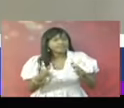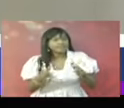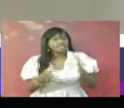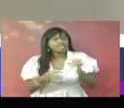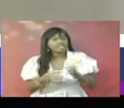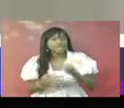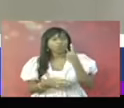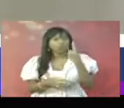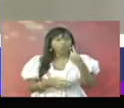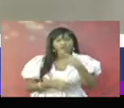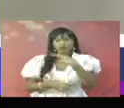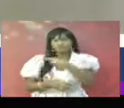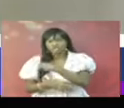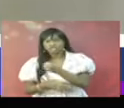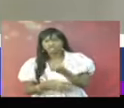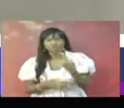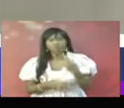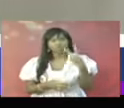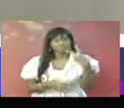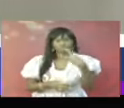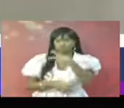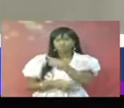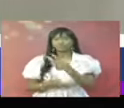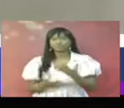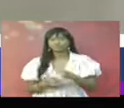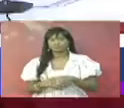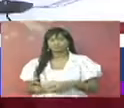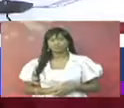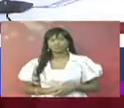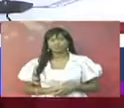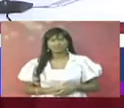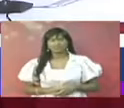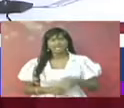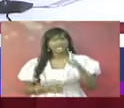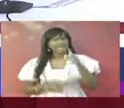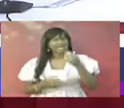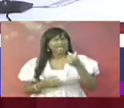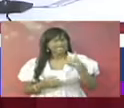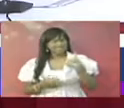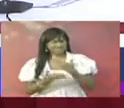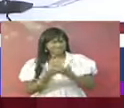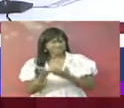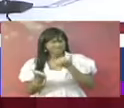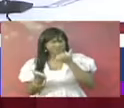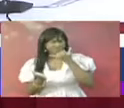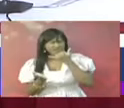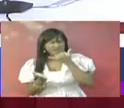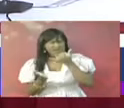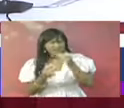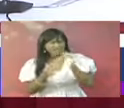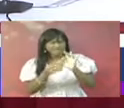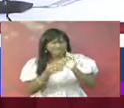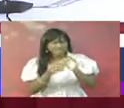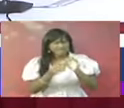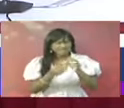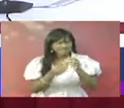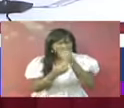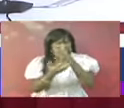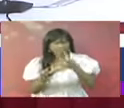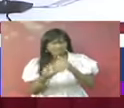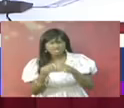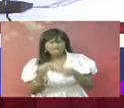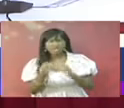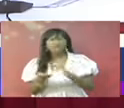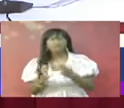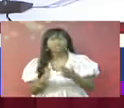least one shot of the vaccine. So I think there's a little misinformation as it relates to the deaths. When it was first presented, what was said